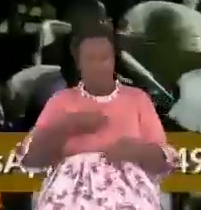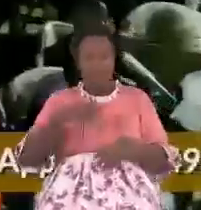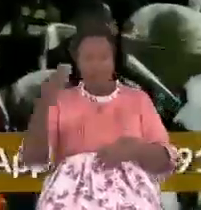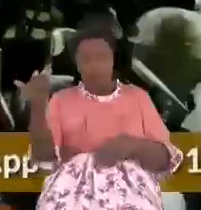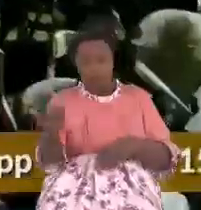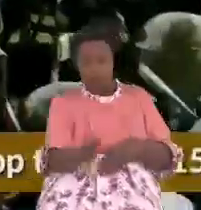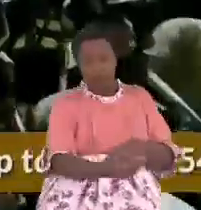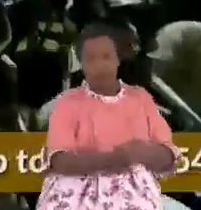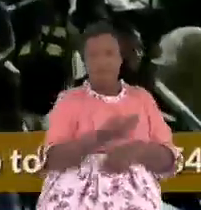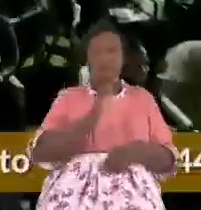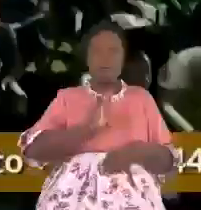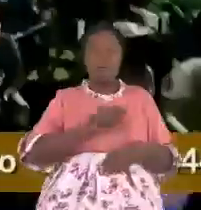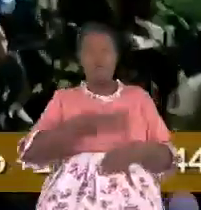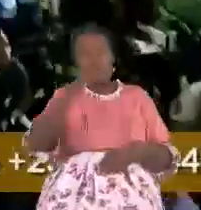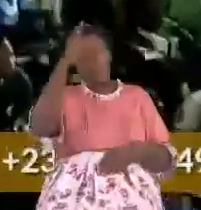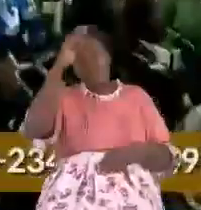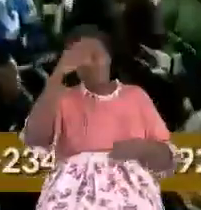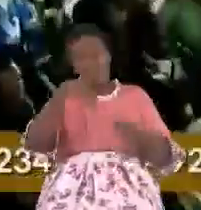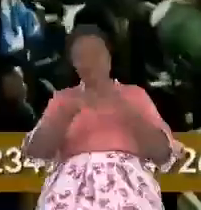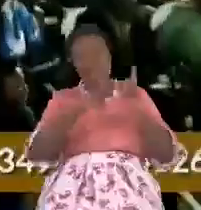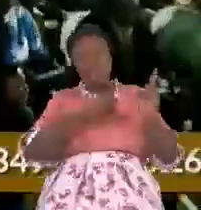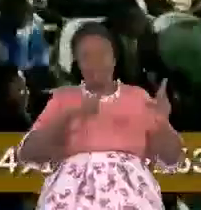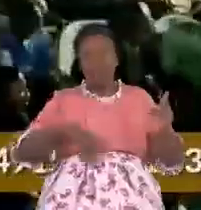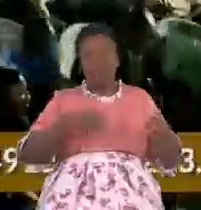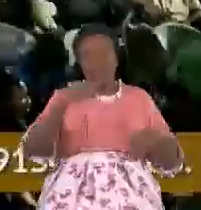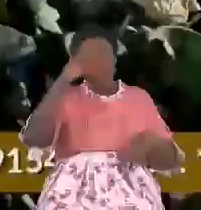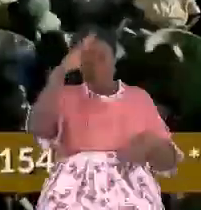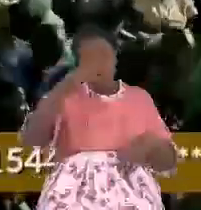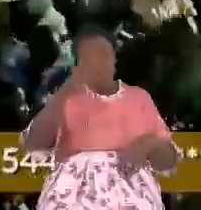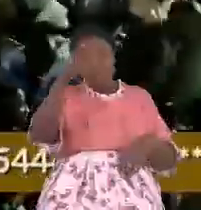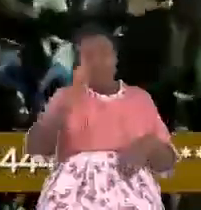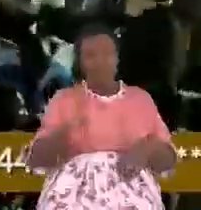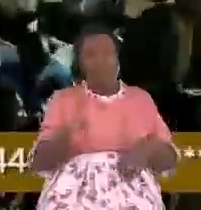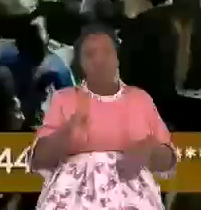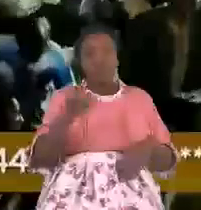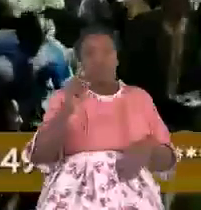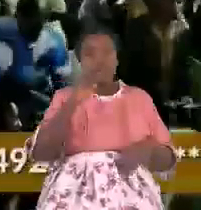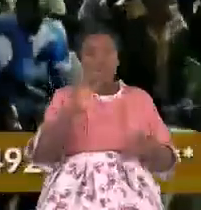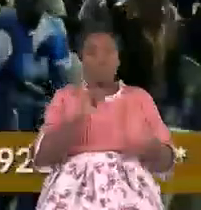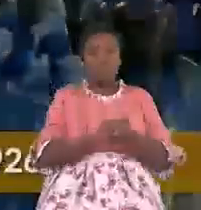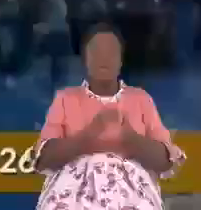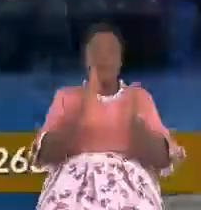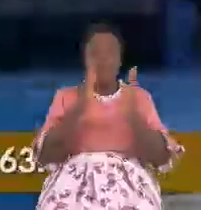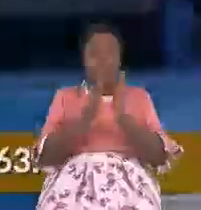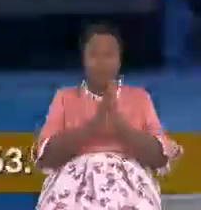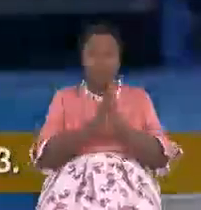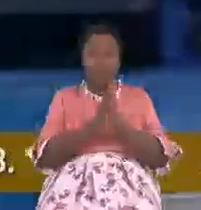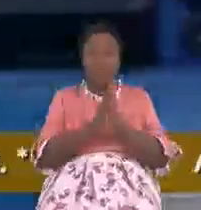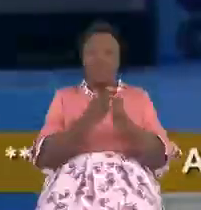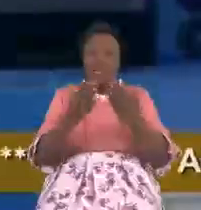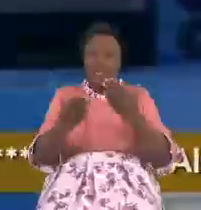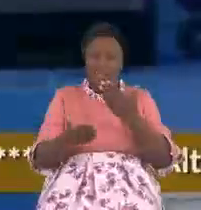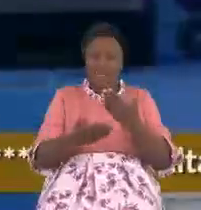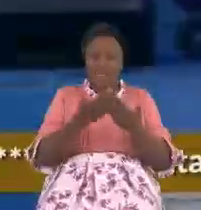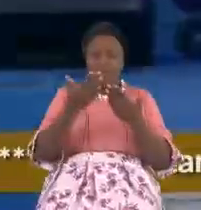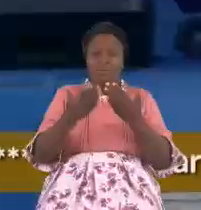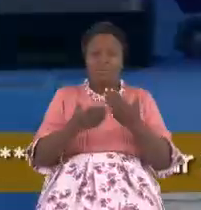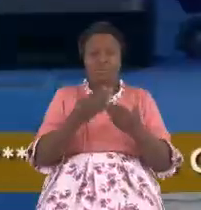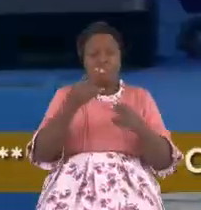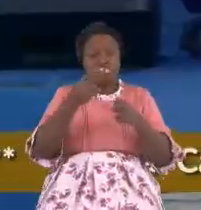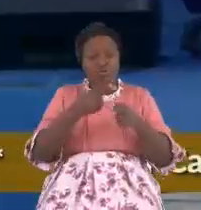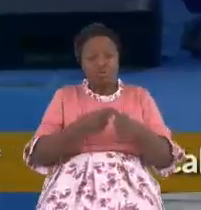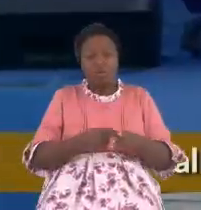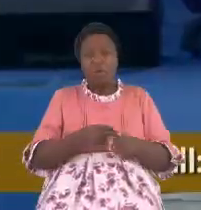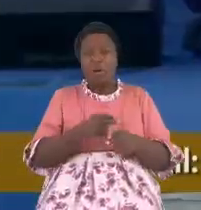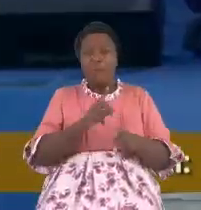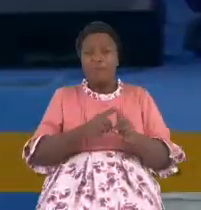our father in the lord the man of god the one that's praised simple short but straightforward prayer